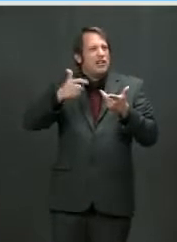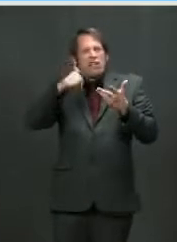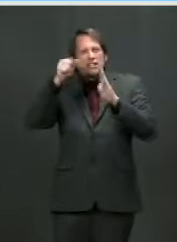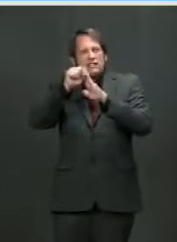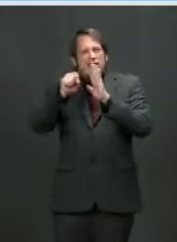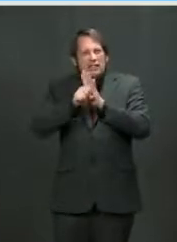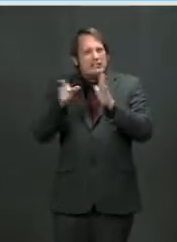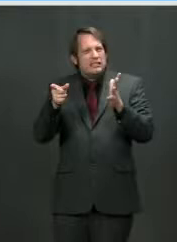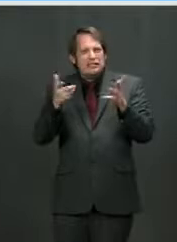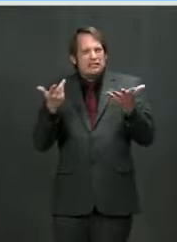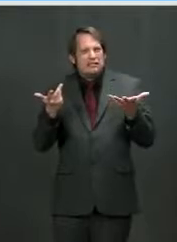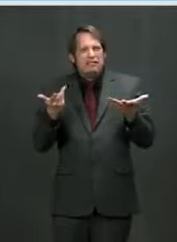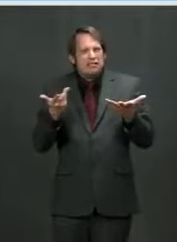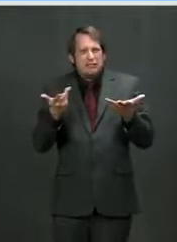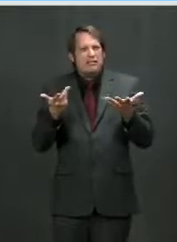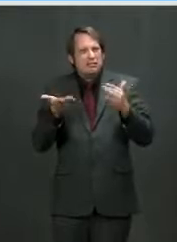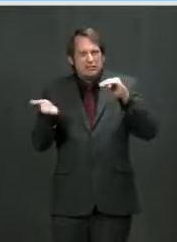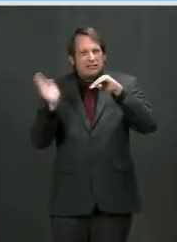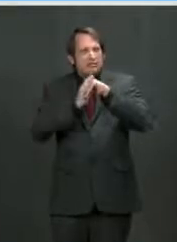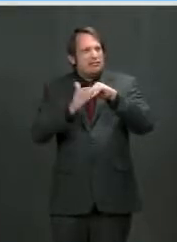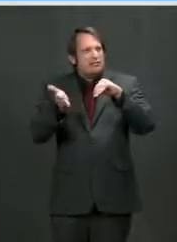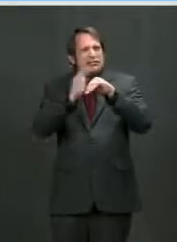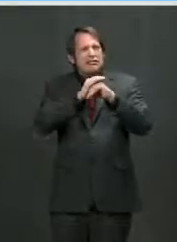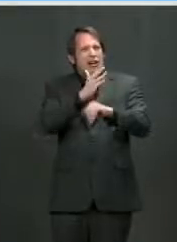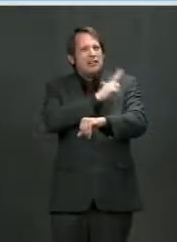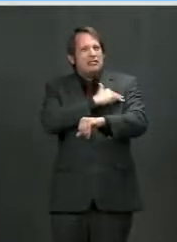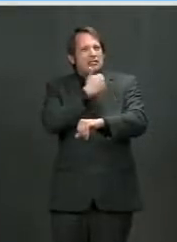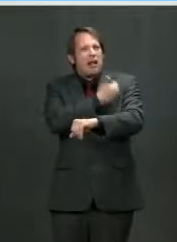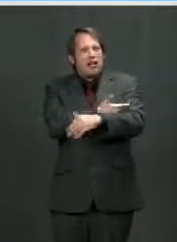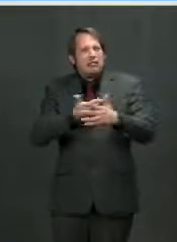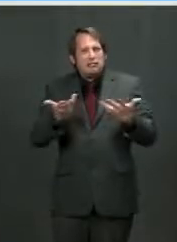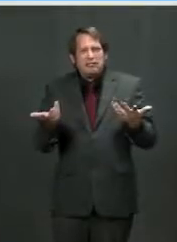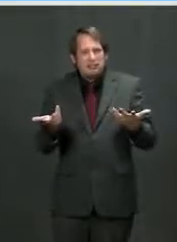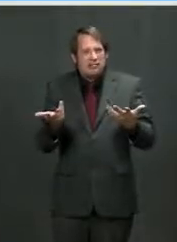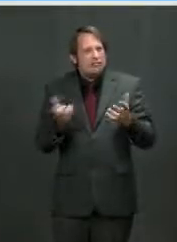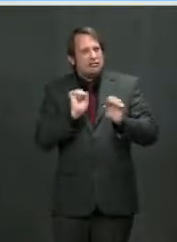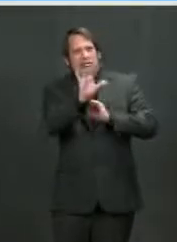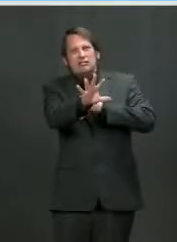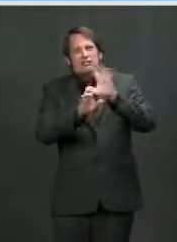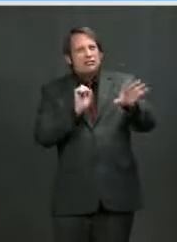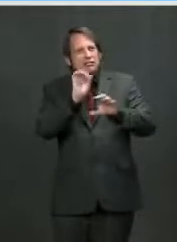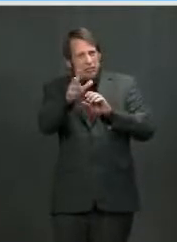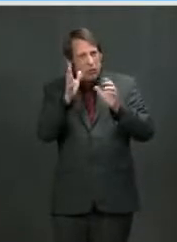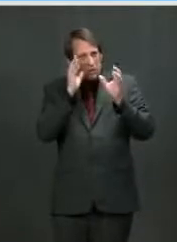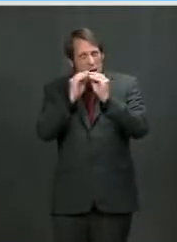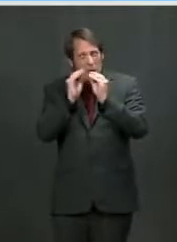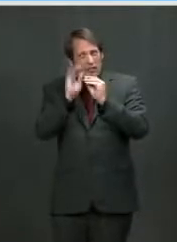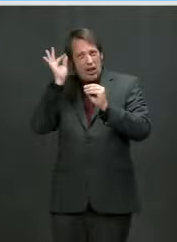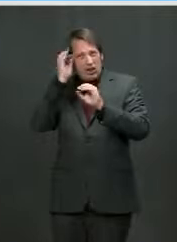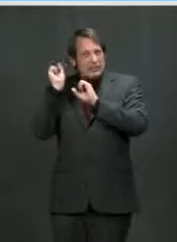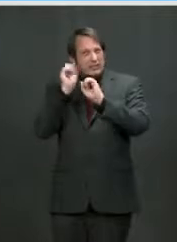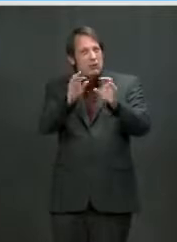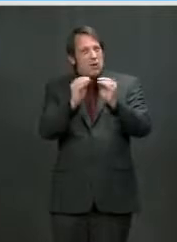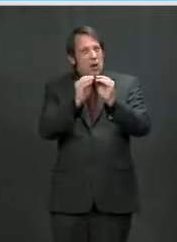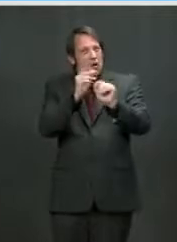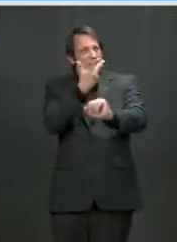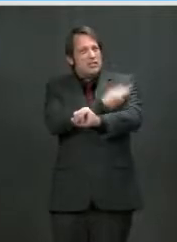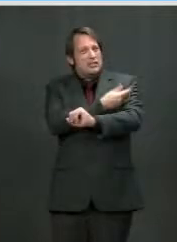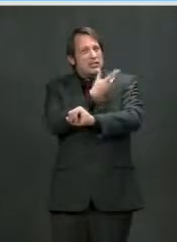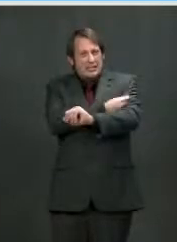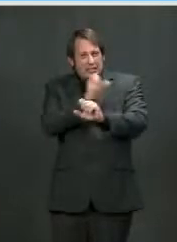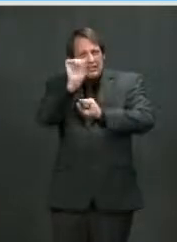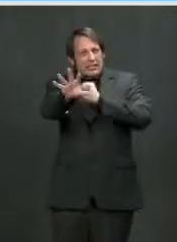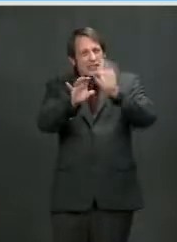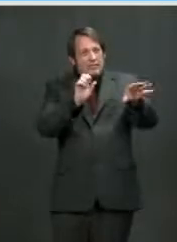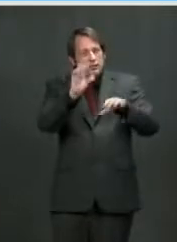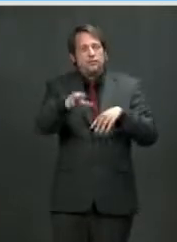a sharply rising COVID-19 curve? Well, let's talk about what we're doing in Michigan. And Dr. Walensky,